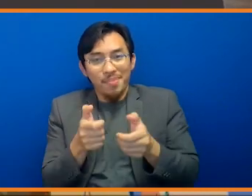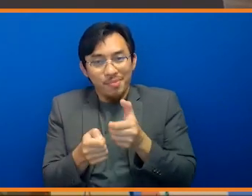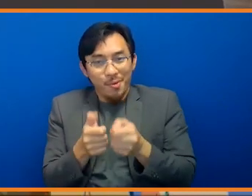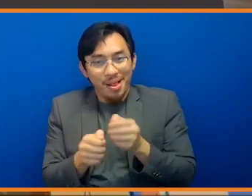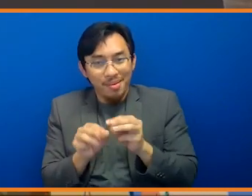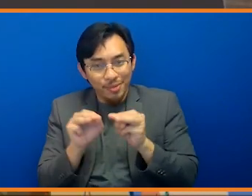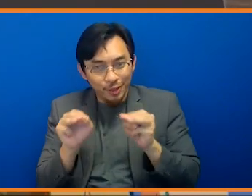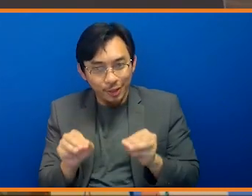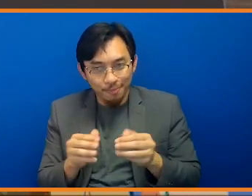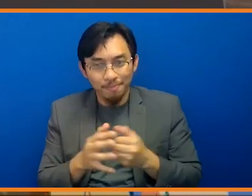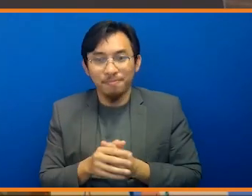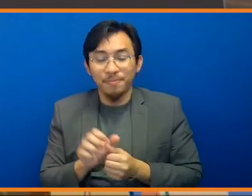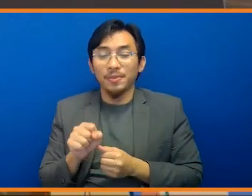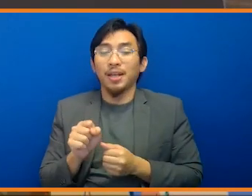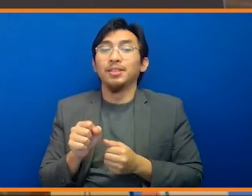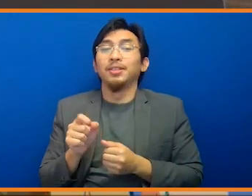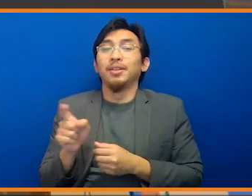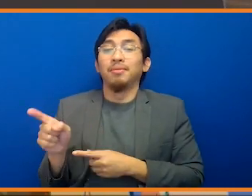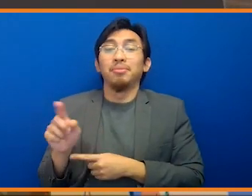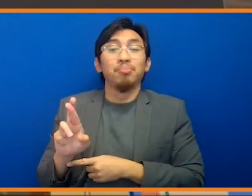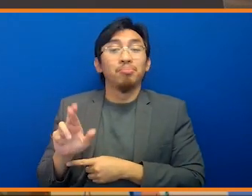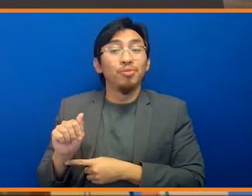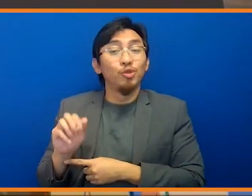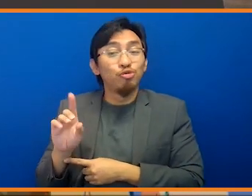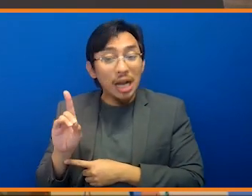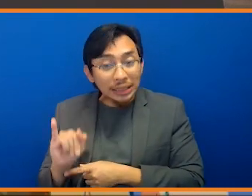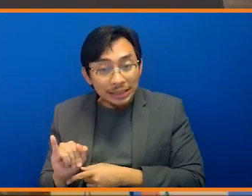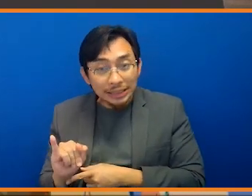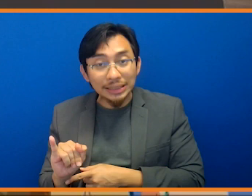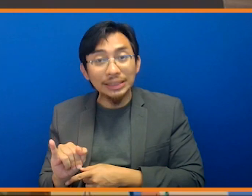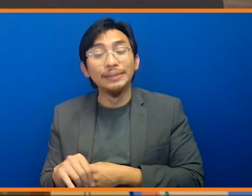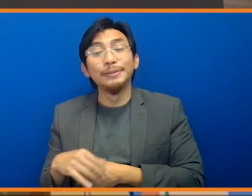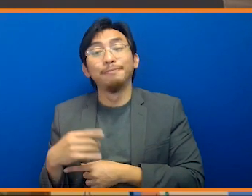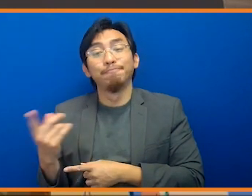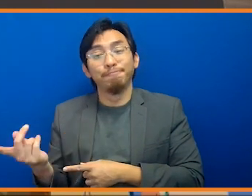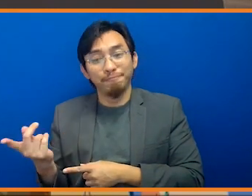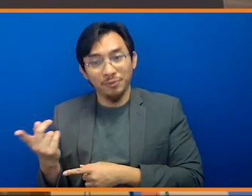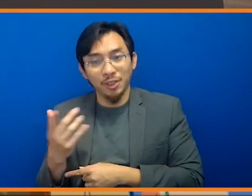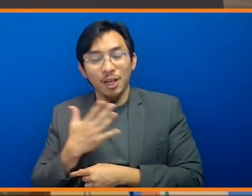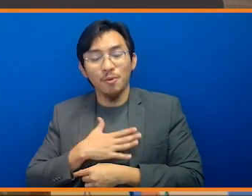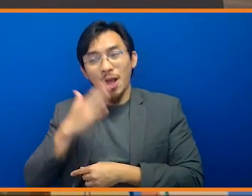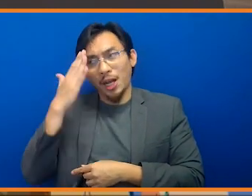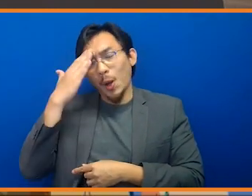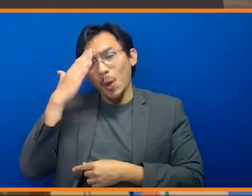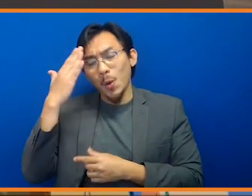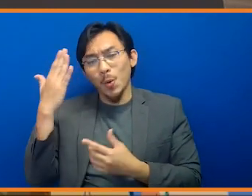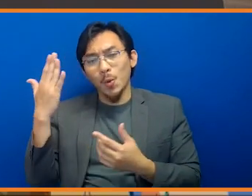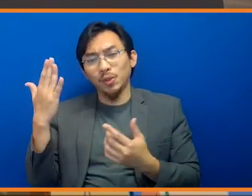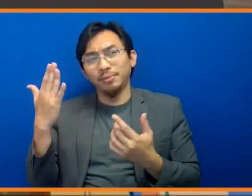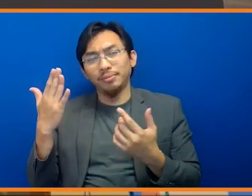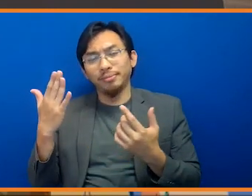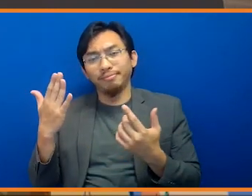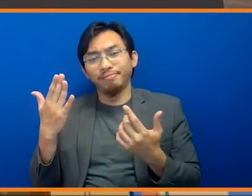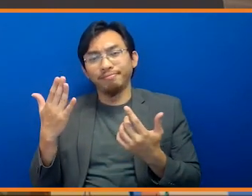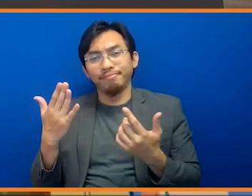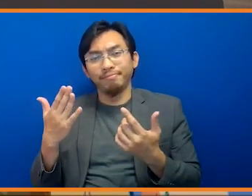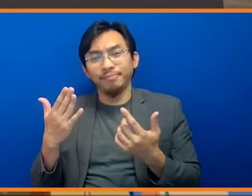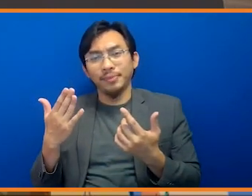And also from Radhi, also want to know about